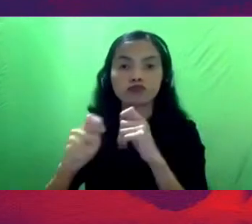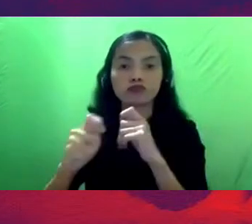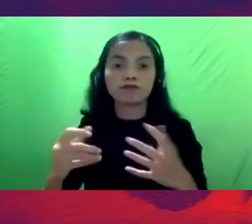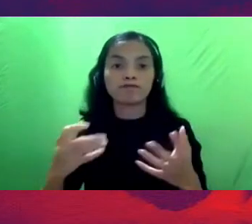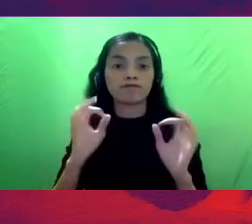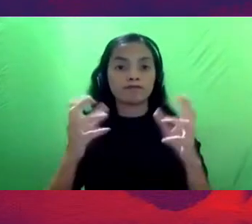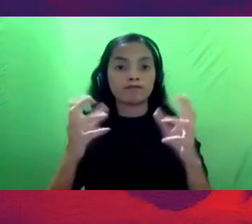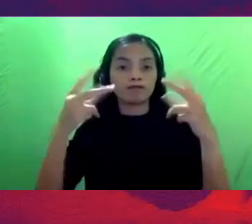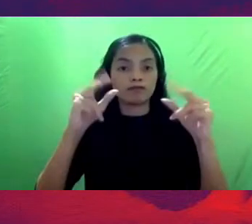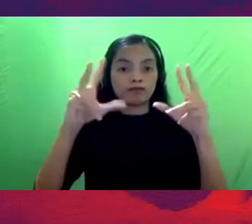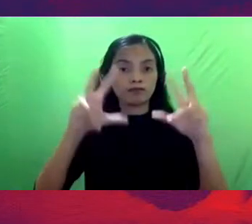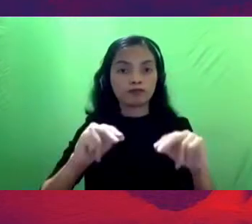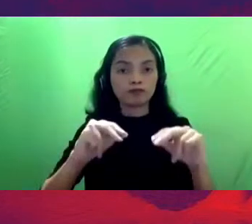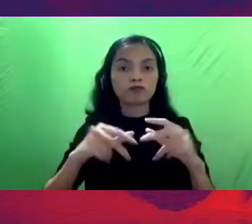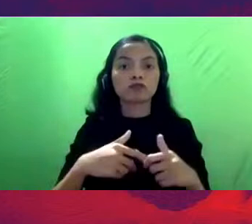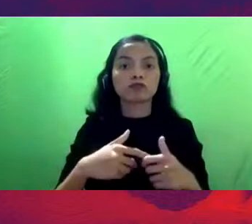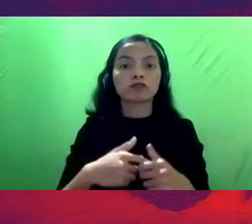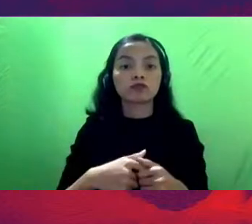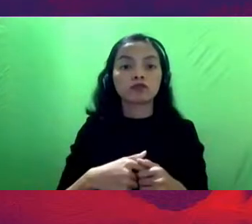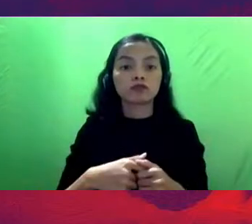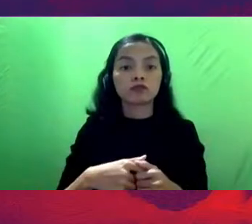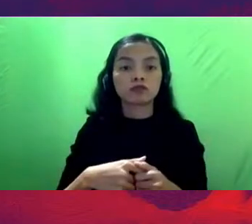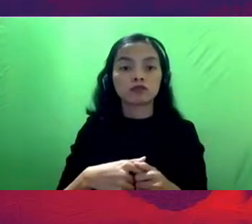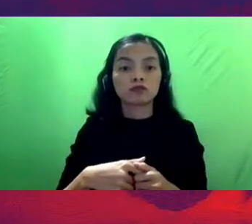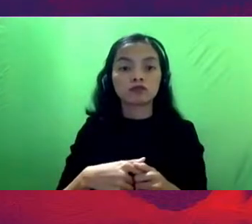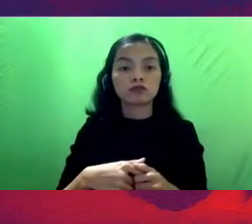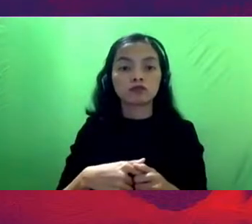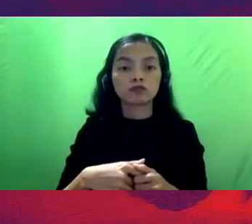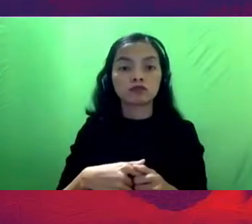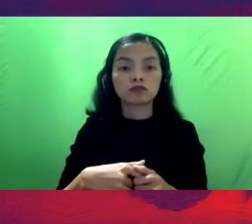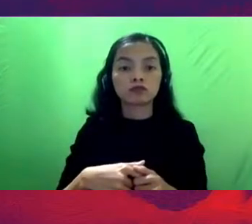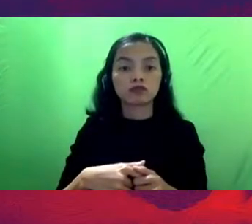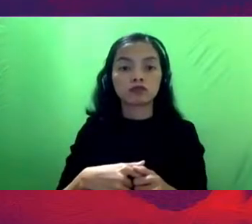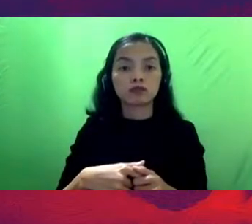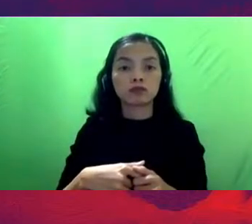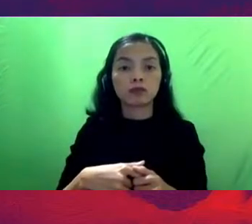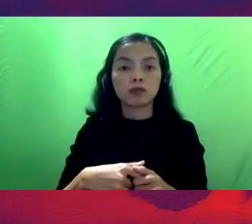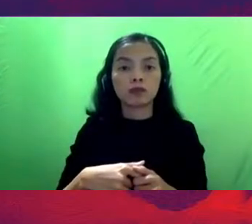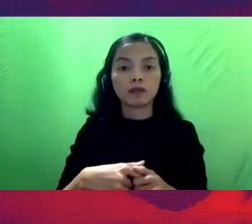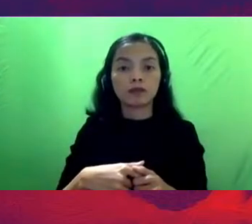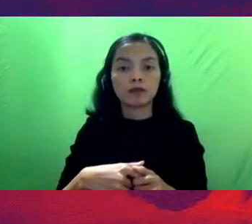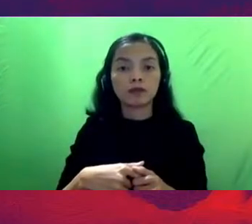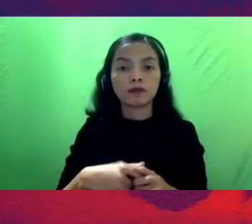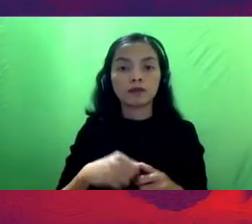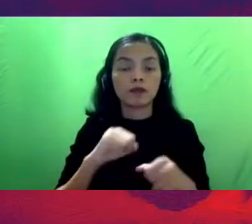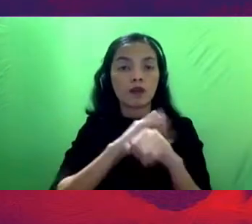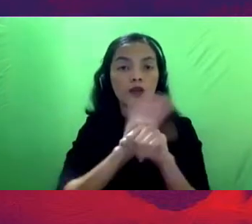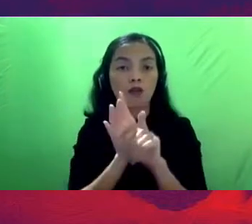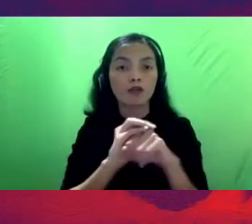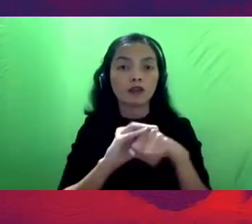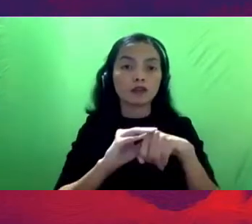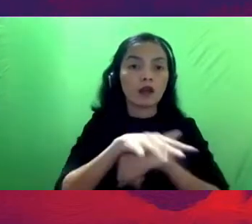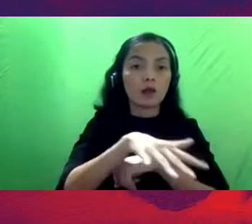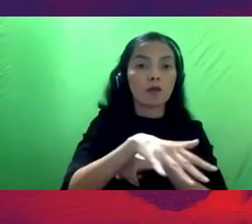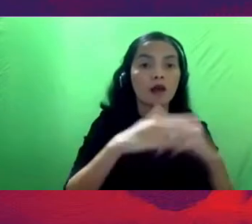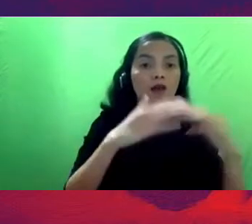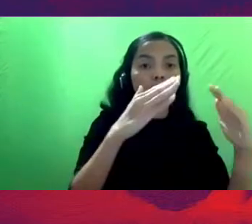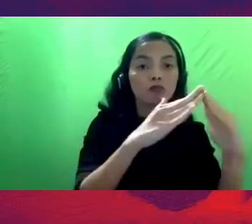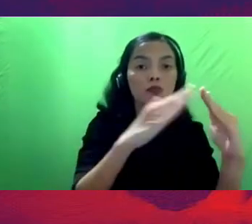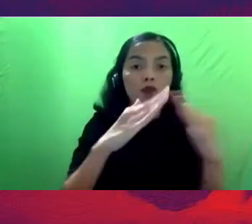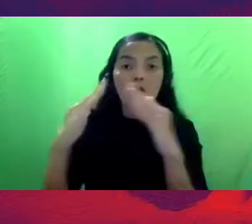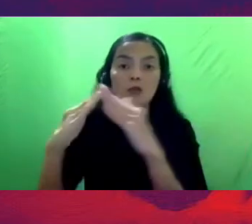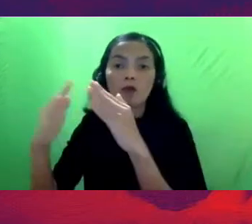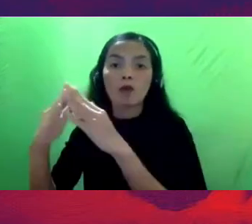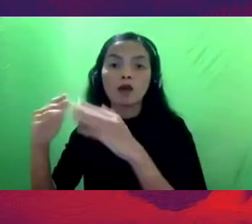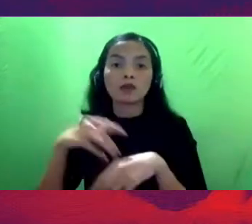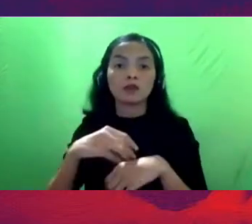We can see here that actually the COVID has impacted household, and the impact has been very severe and